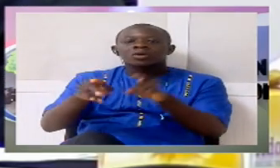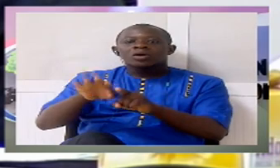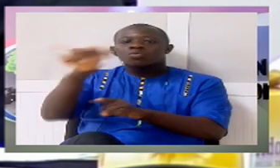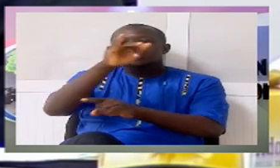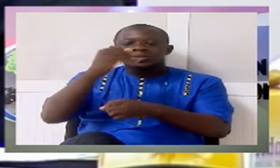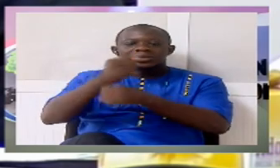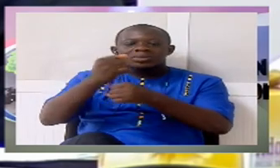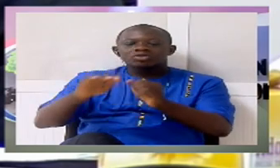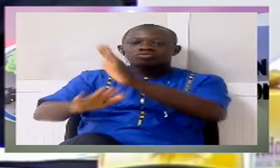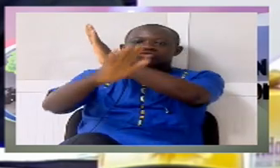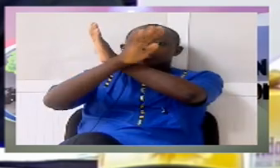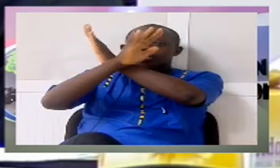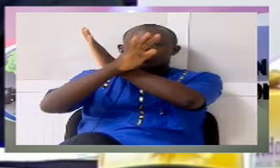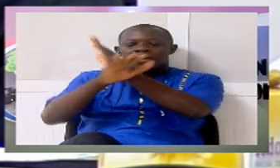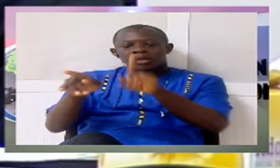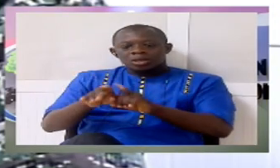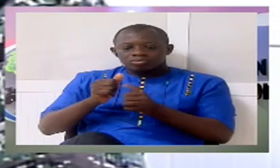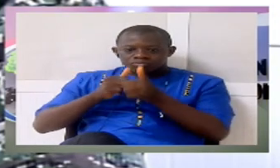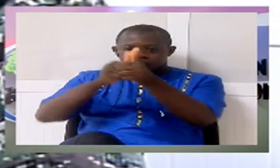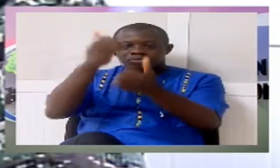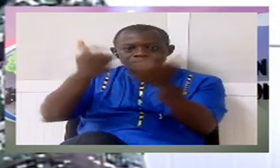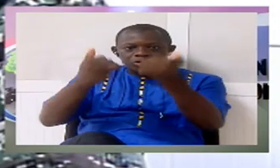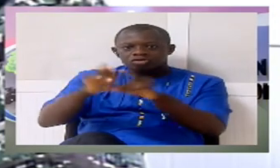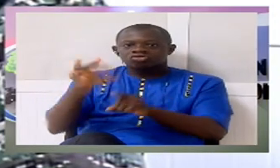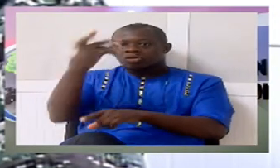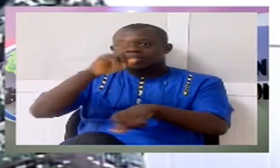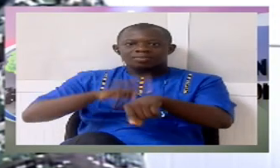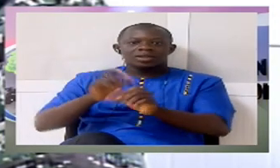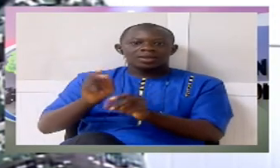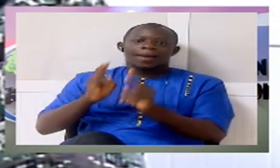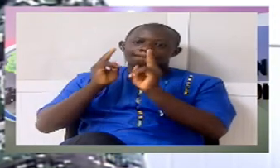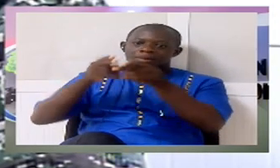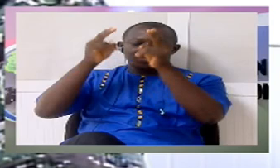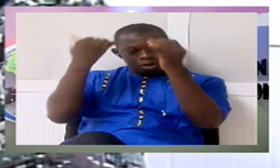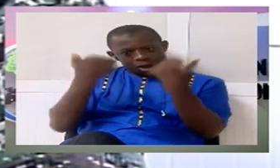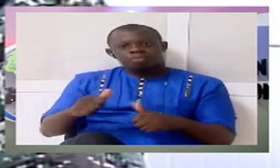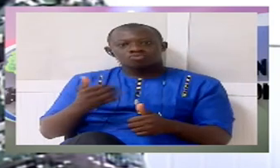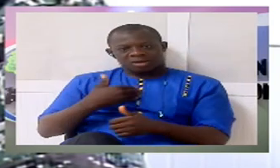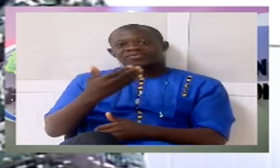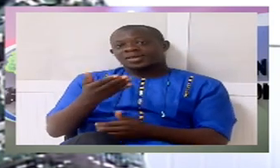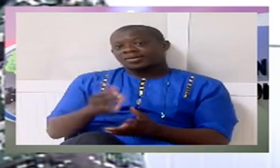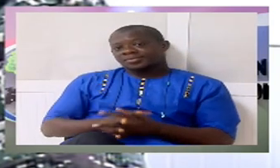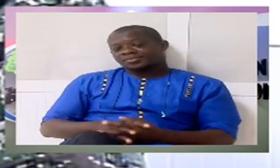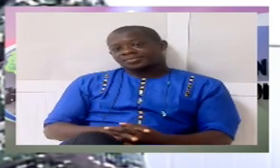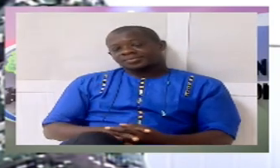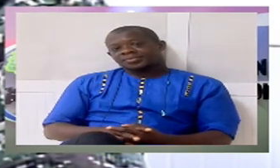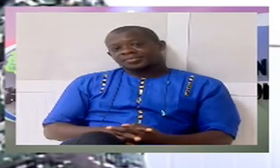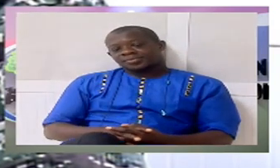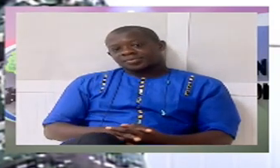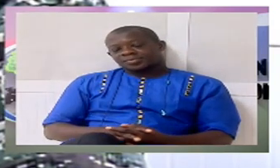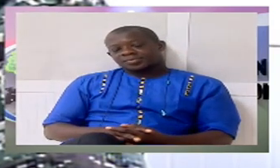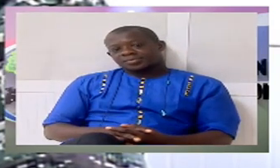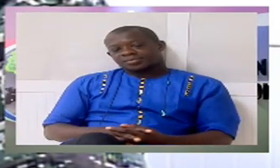convoy? Sometimes they are shot. Moto yinga hamne nak dañu gal gatan du convoy bi legue leg dañ ko fetel.